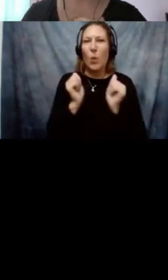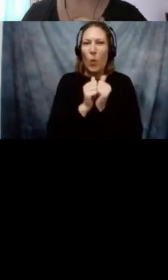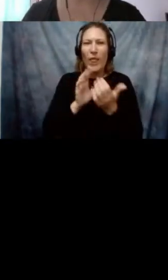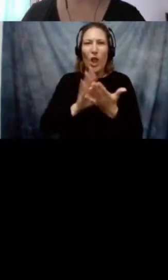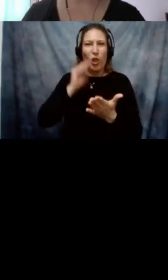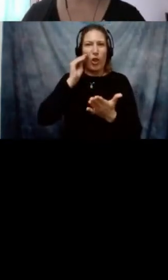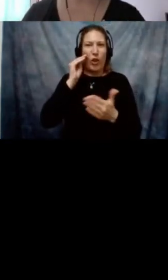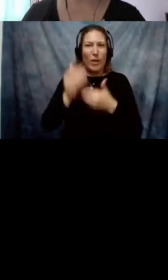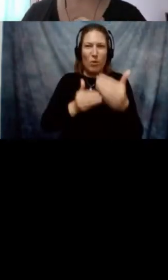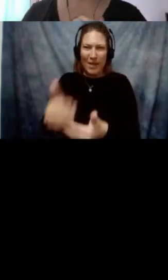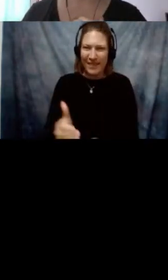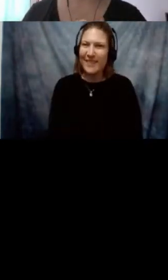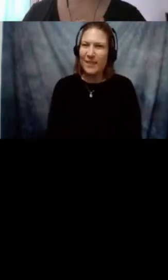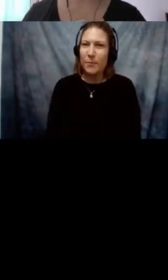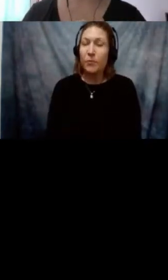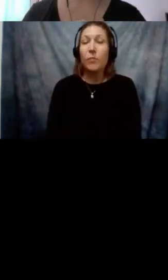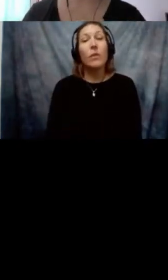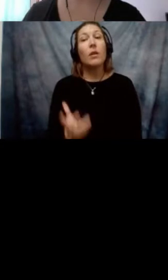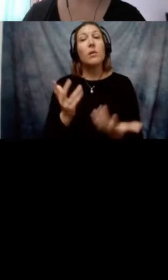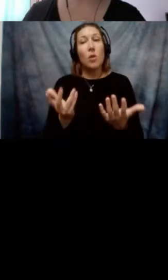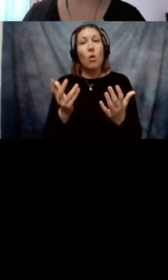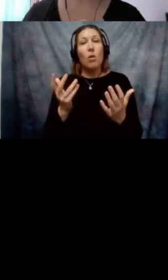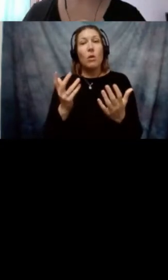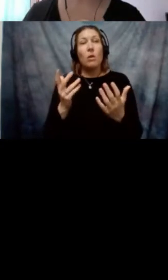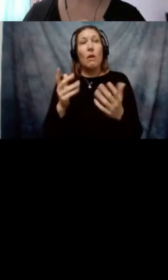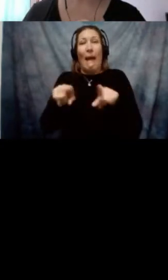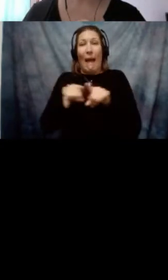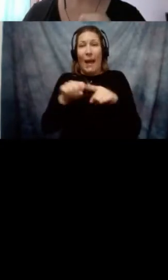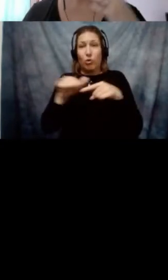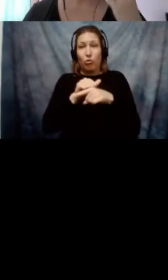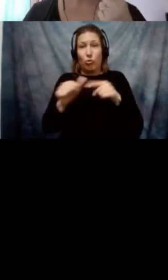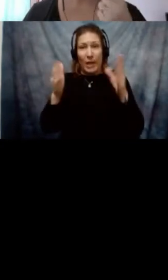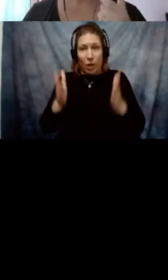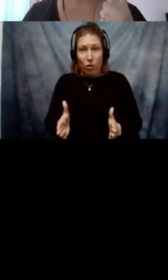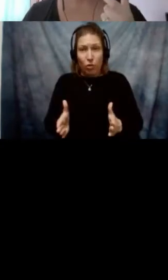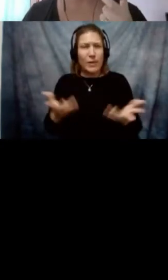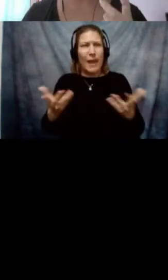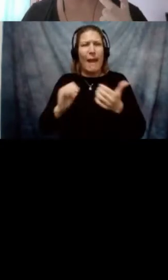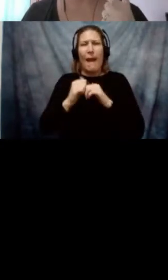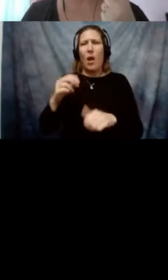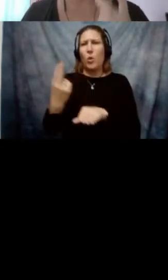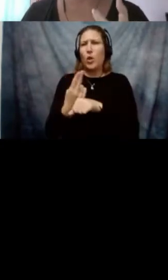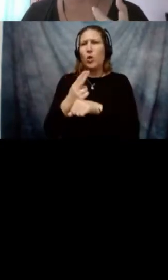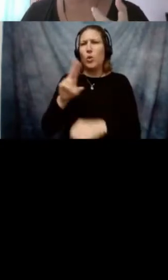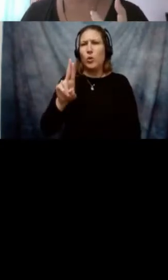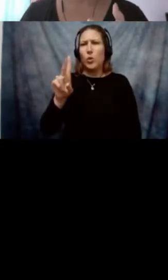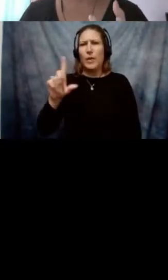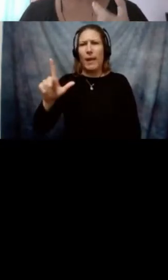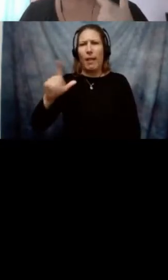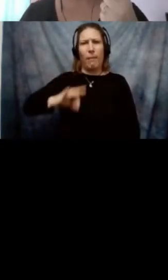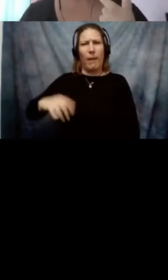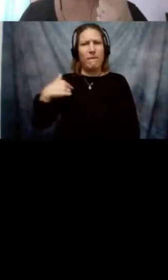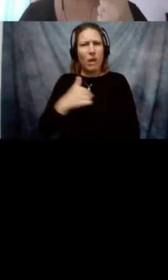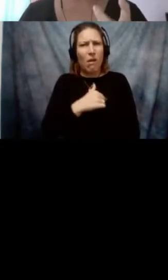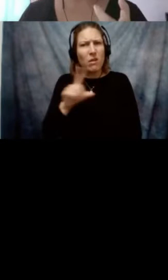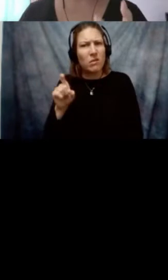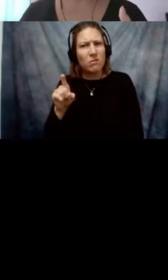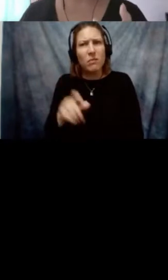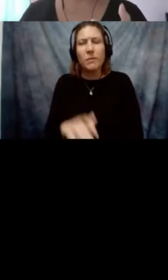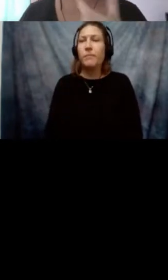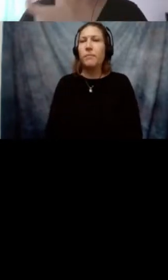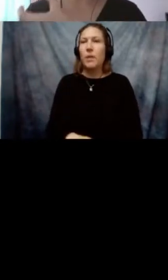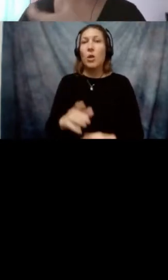us as using UDLs for trainers, is that when we think about the accommodations now, as we're designing the class,